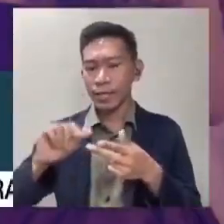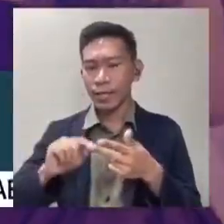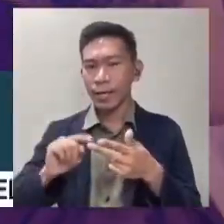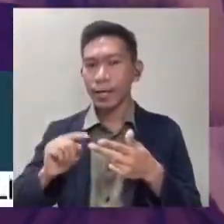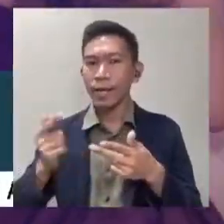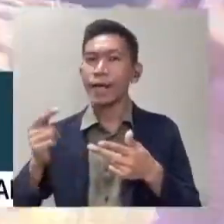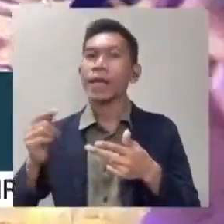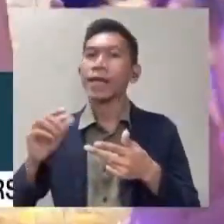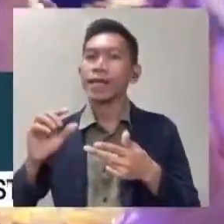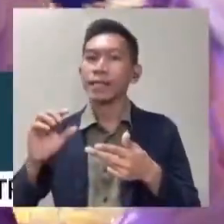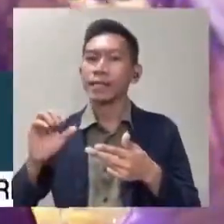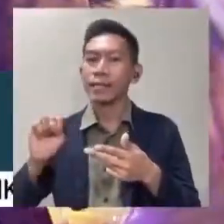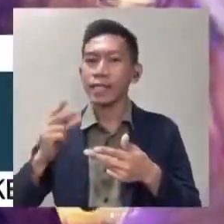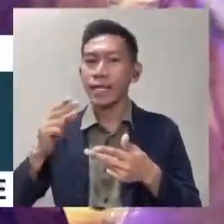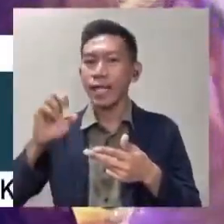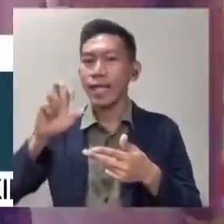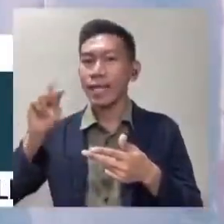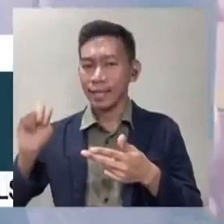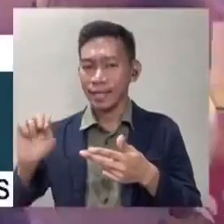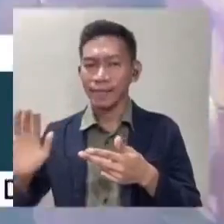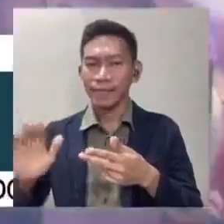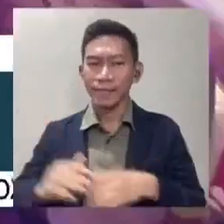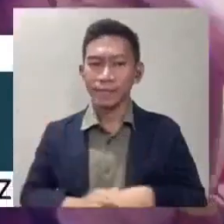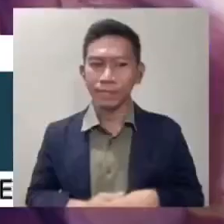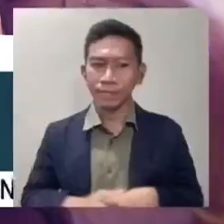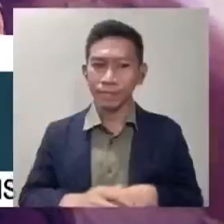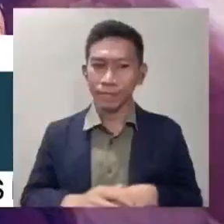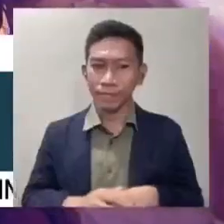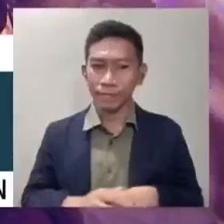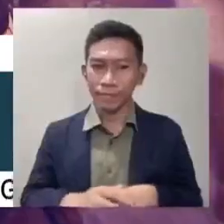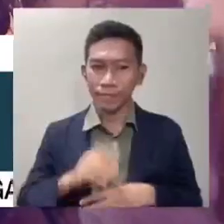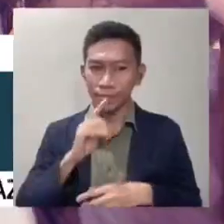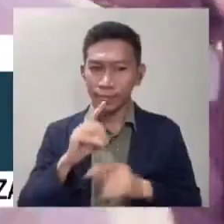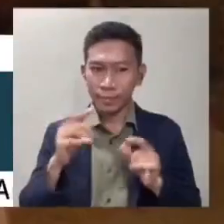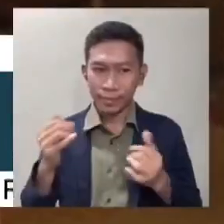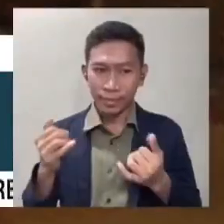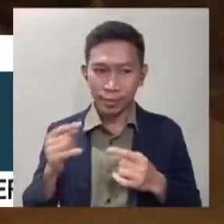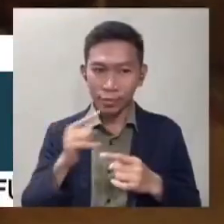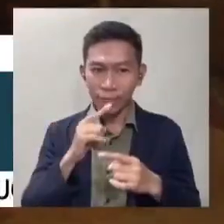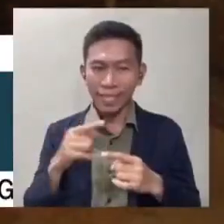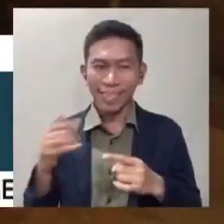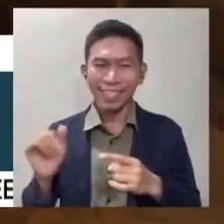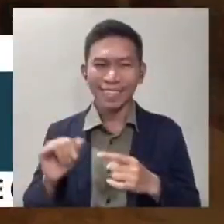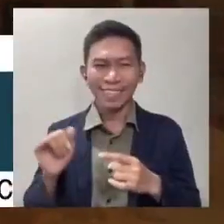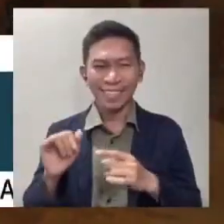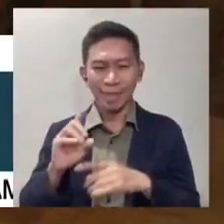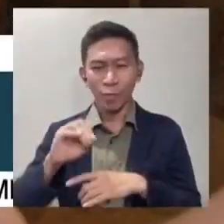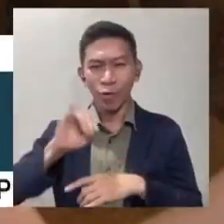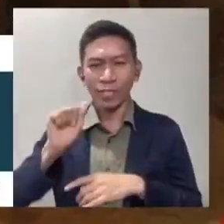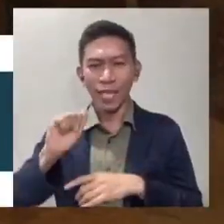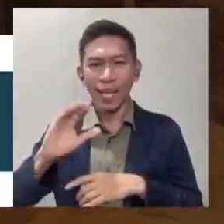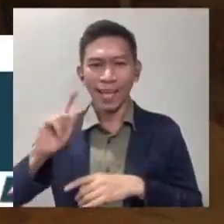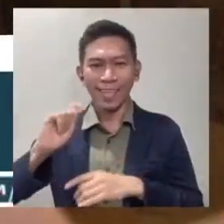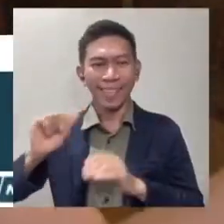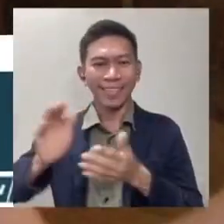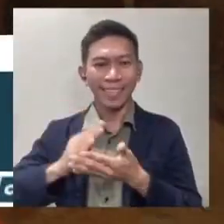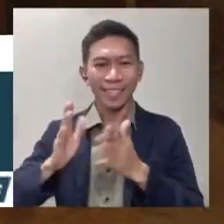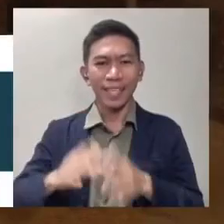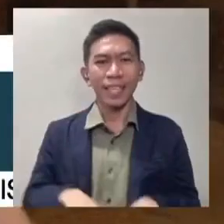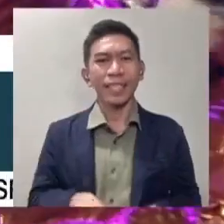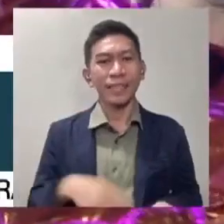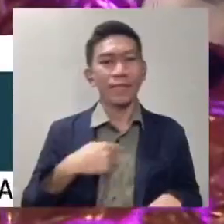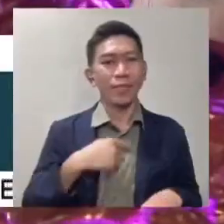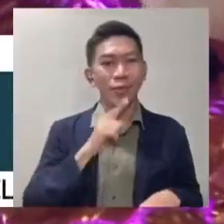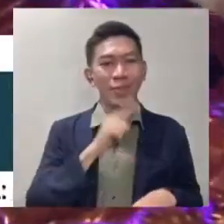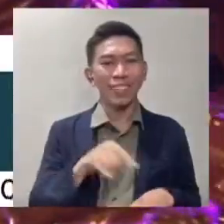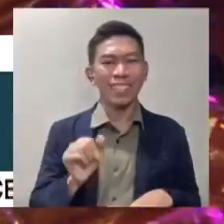San Telmo, parang fire cryptid, and also a little bit of Doja Cat. It's actually inspired by Ibong Adarna, so hence the